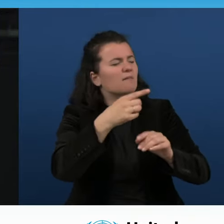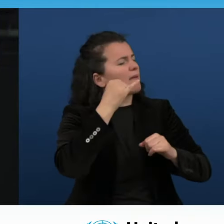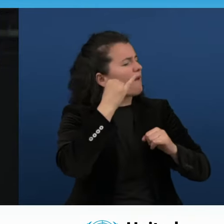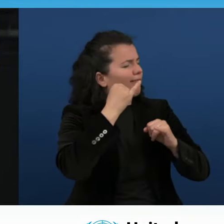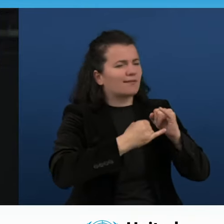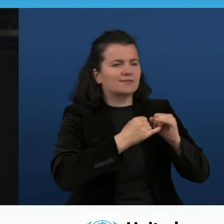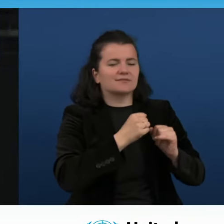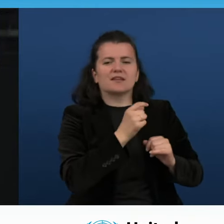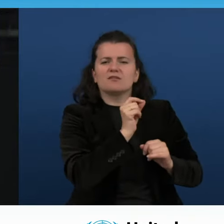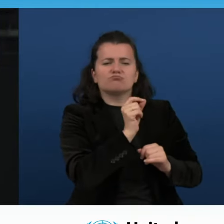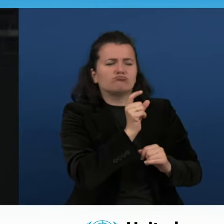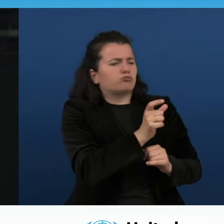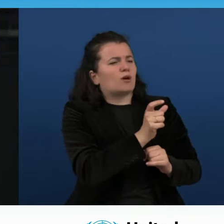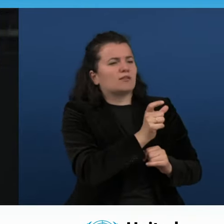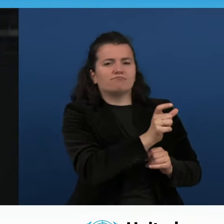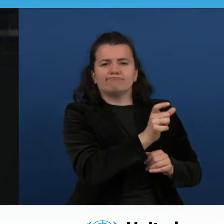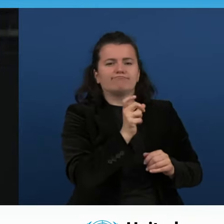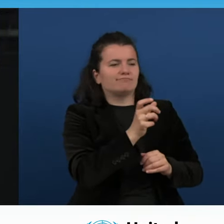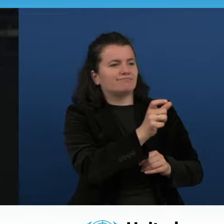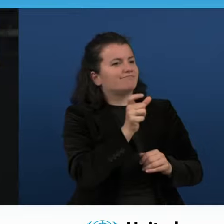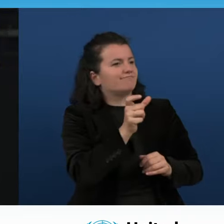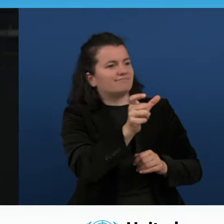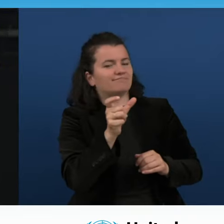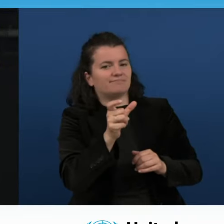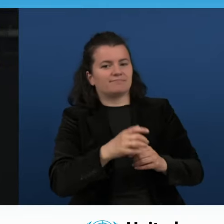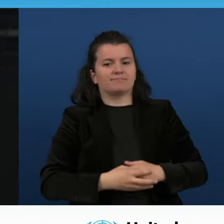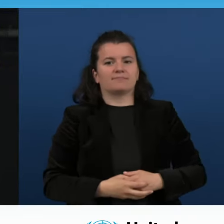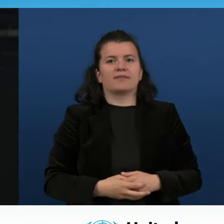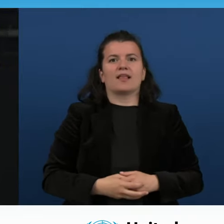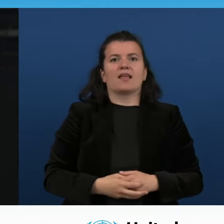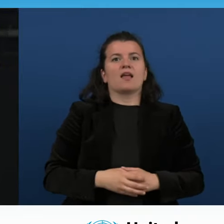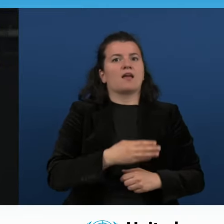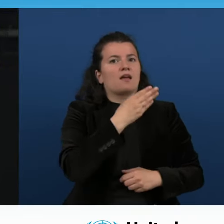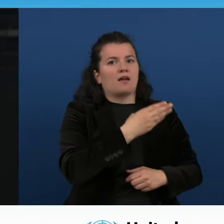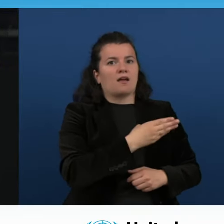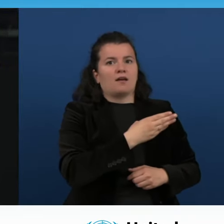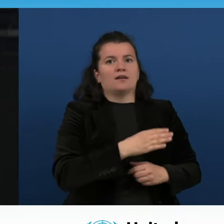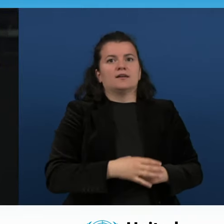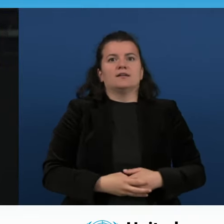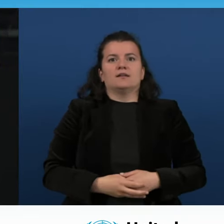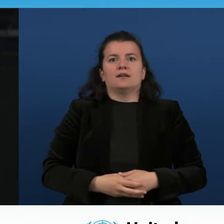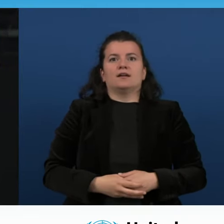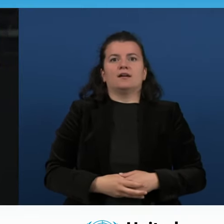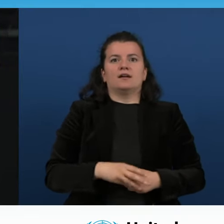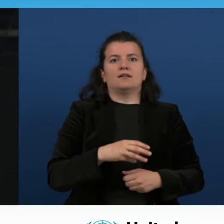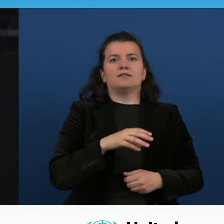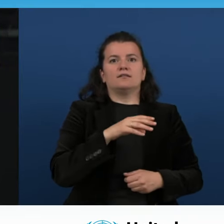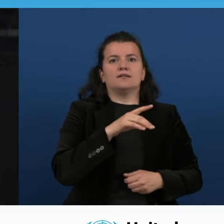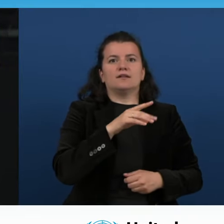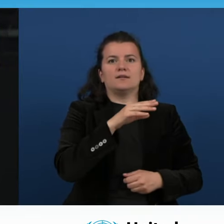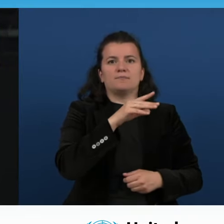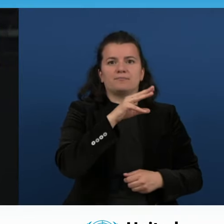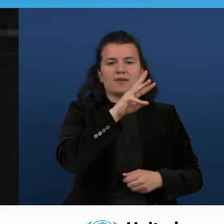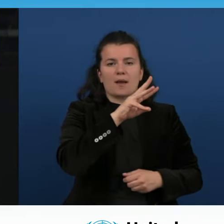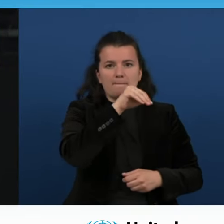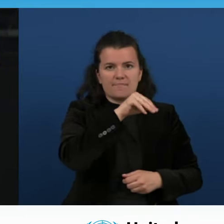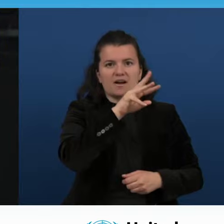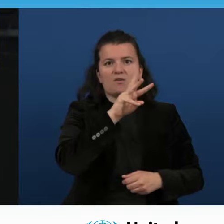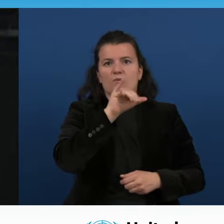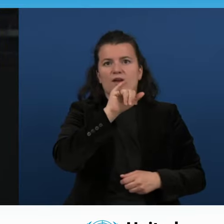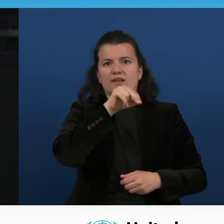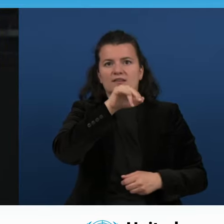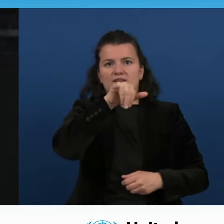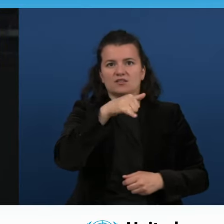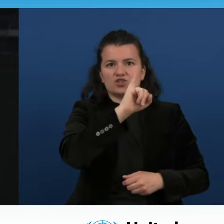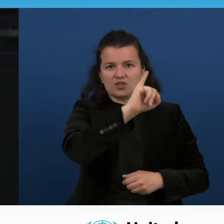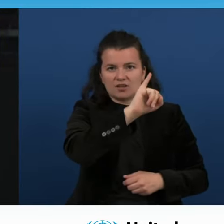go in order. So we're going to do Wingji, Benedict, Elliot, and then Abubakar, and then Asami, and then the